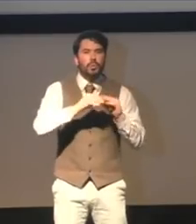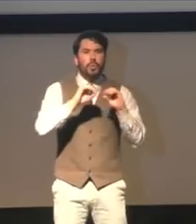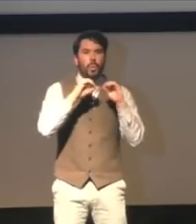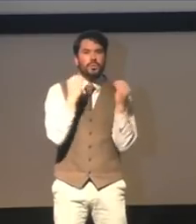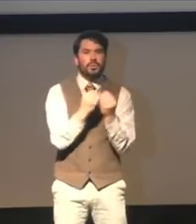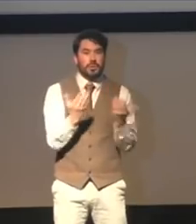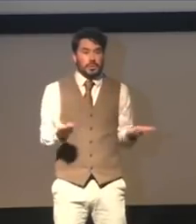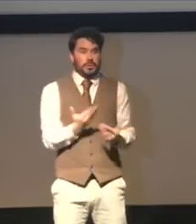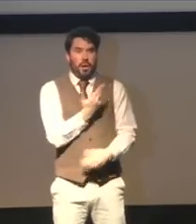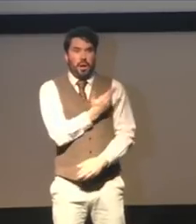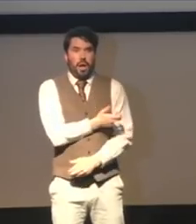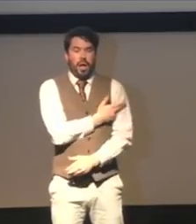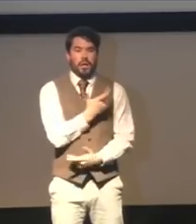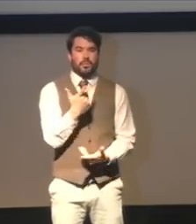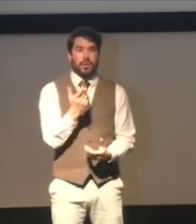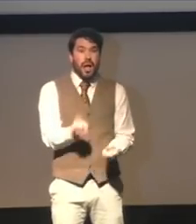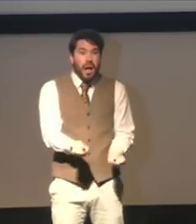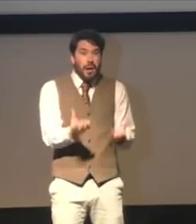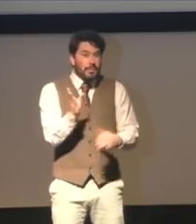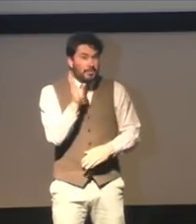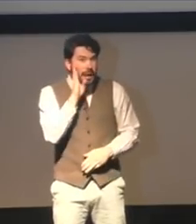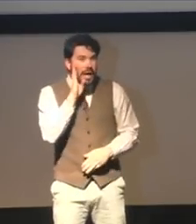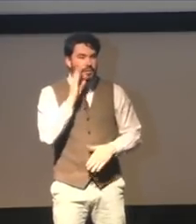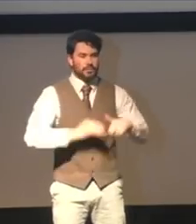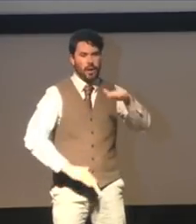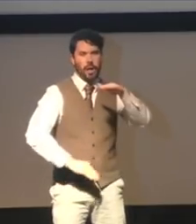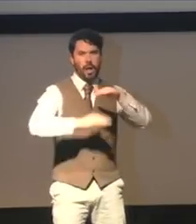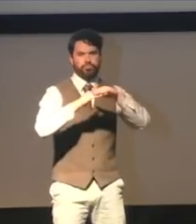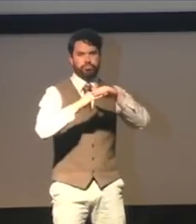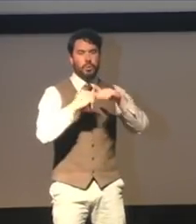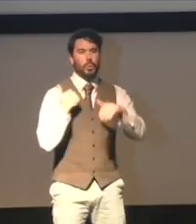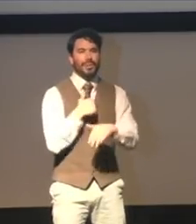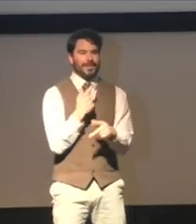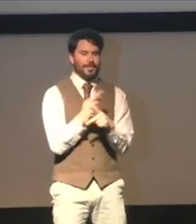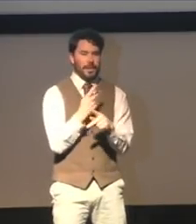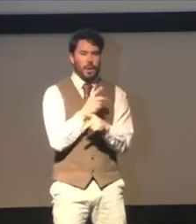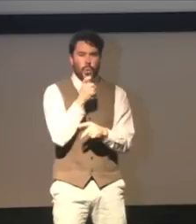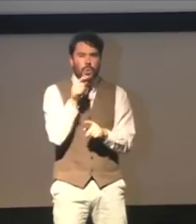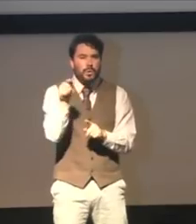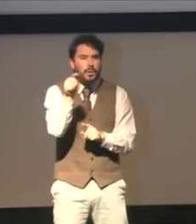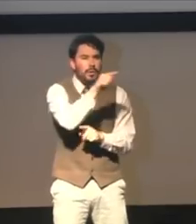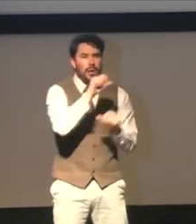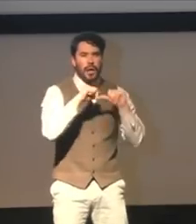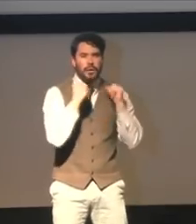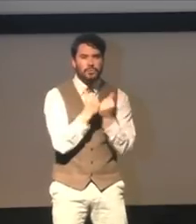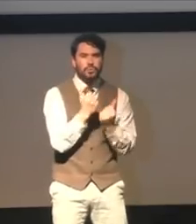finite and we need to utilize services wherever we can provide them.